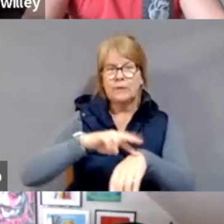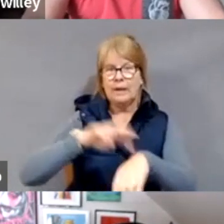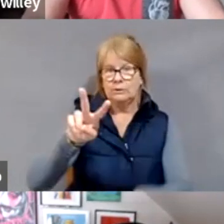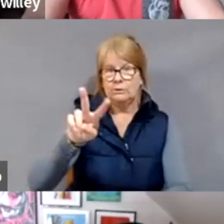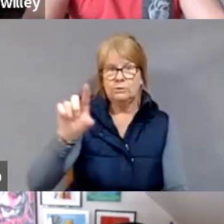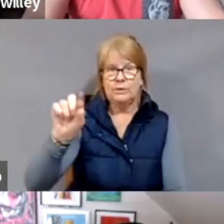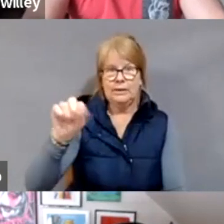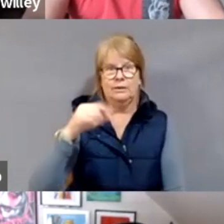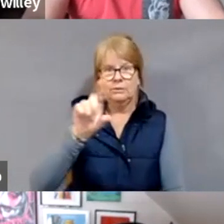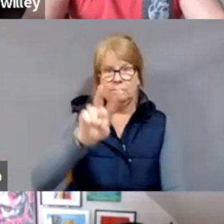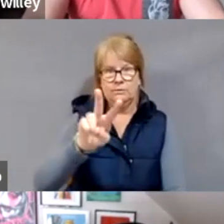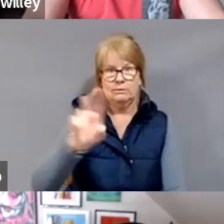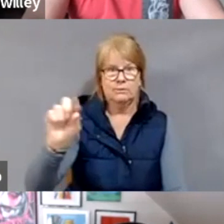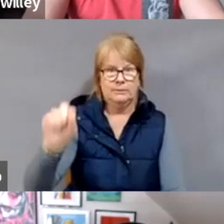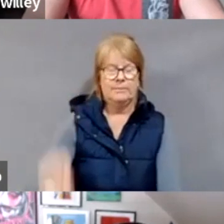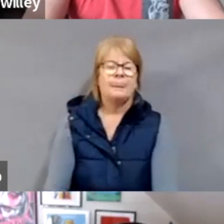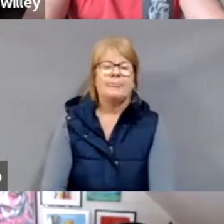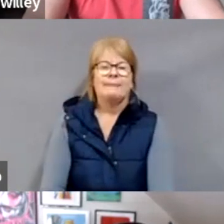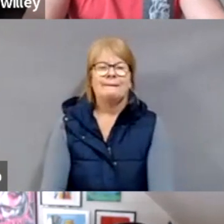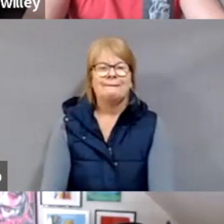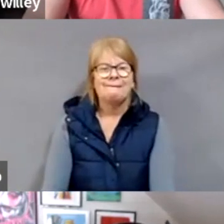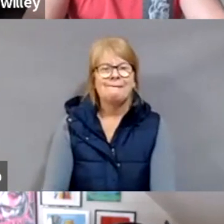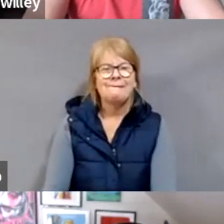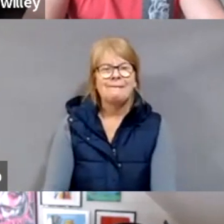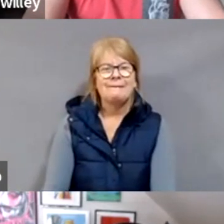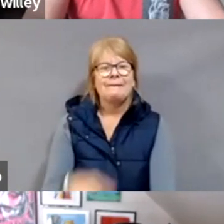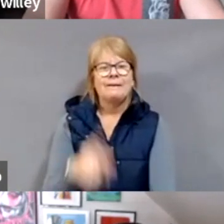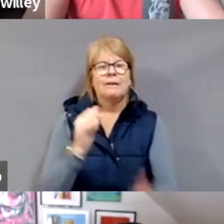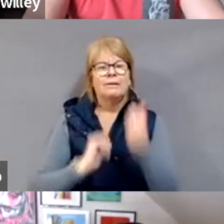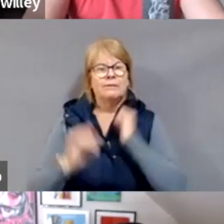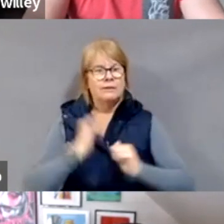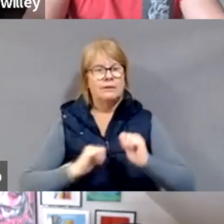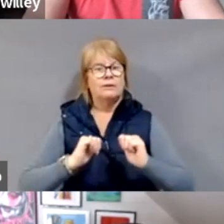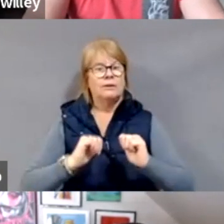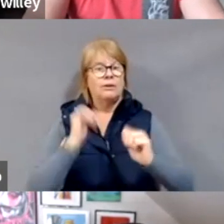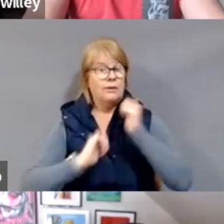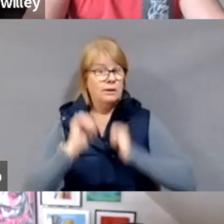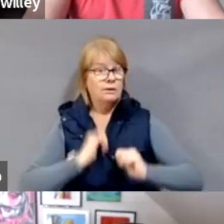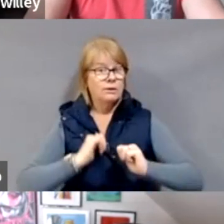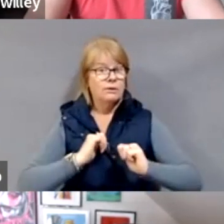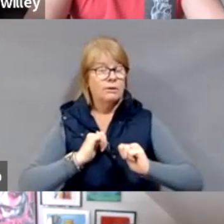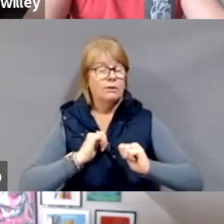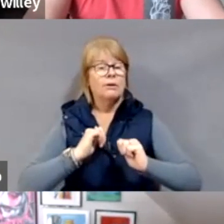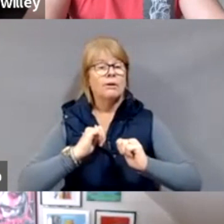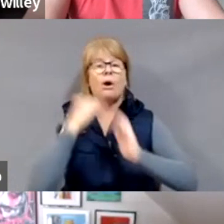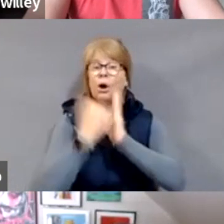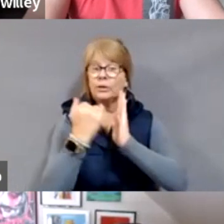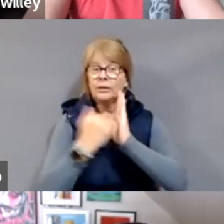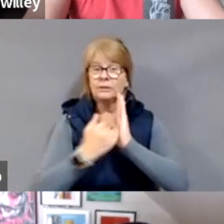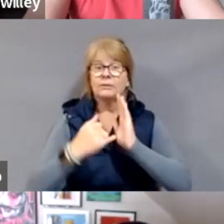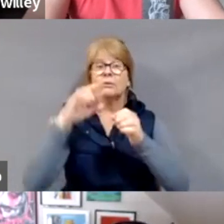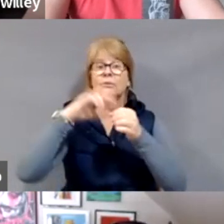schedule, Jennifer. There's also the Theater Artists Hub of Regina on Facebook, which is a great group to be part of.